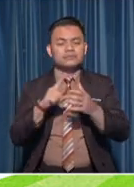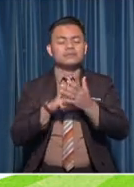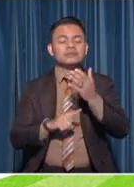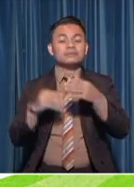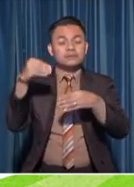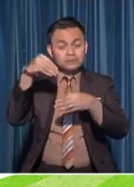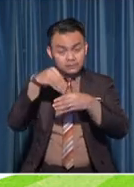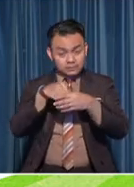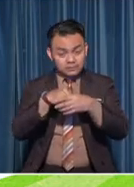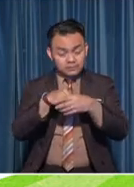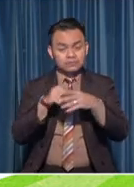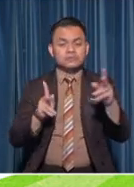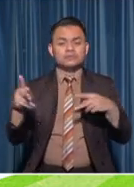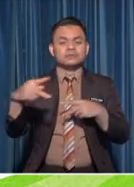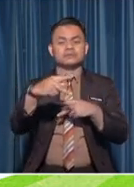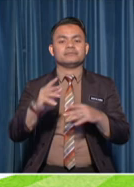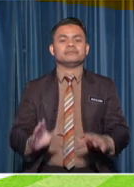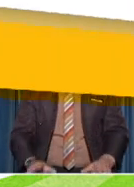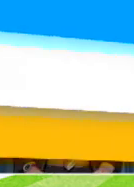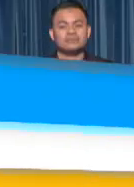is inside the box.